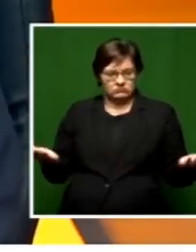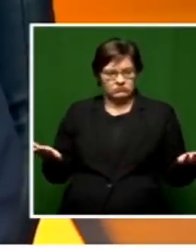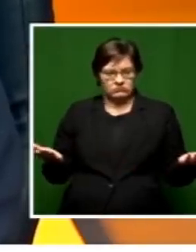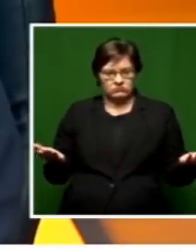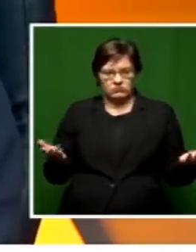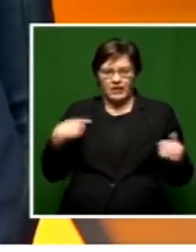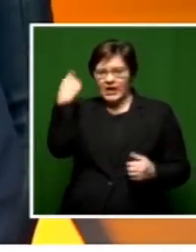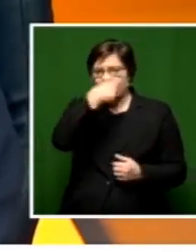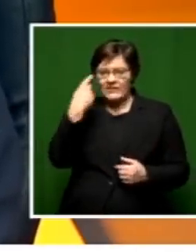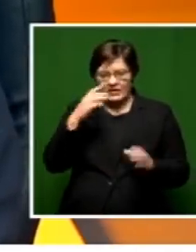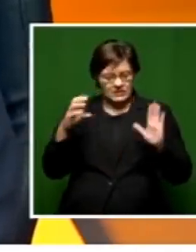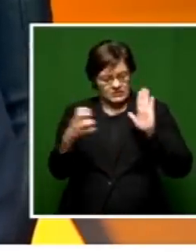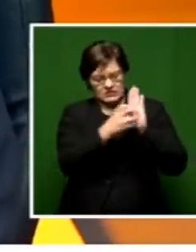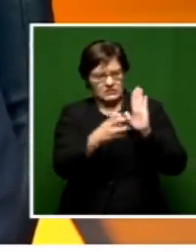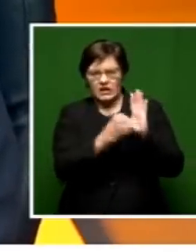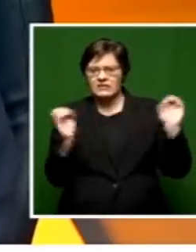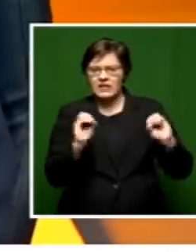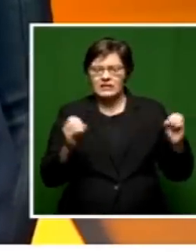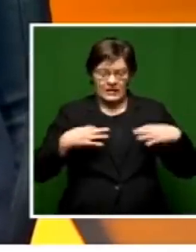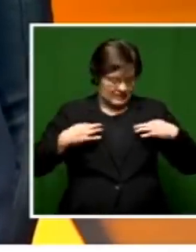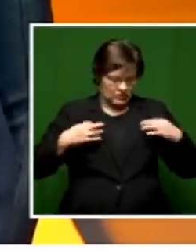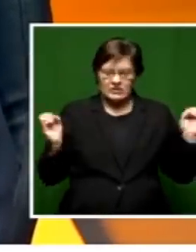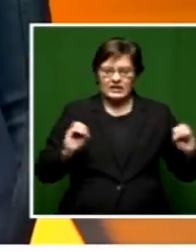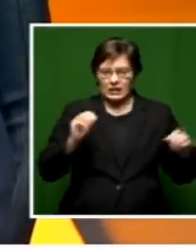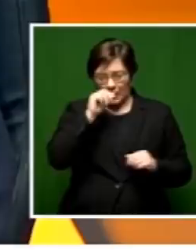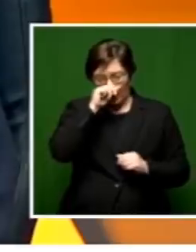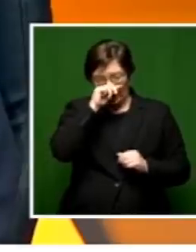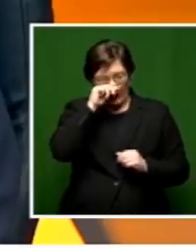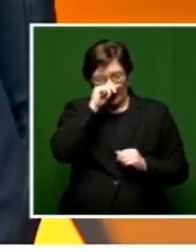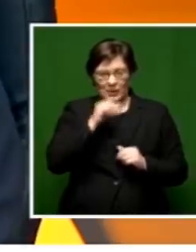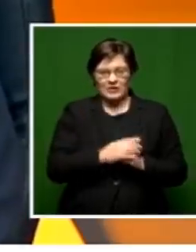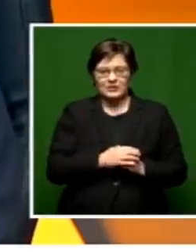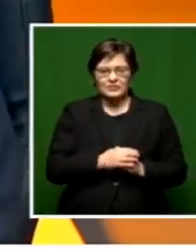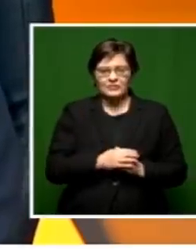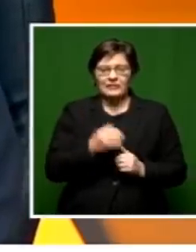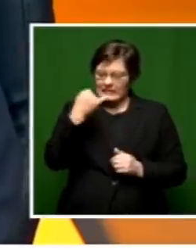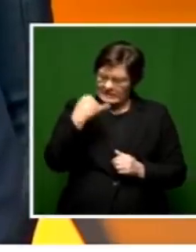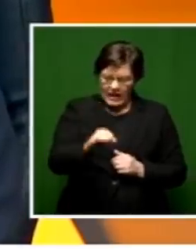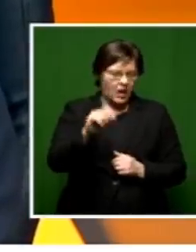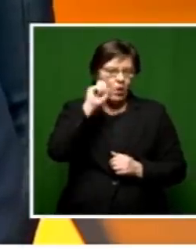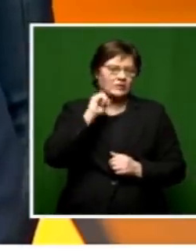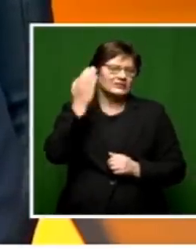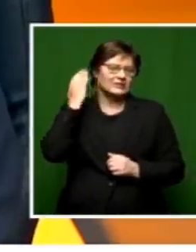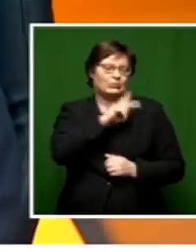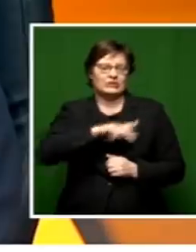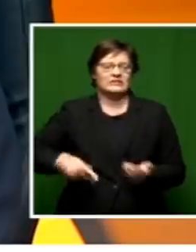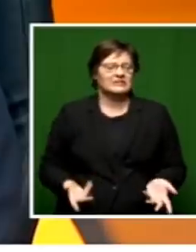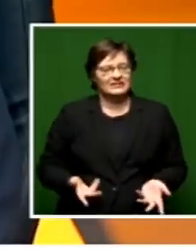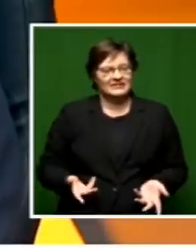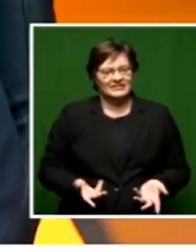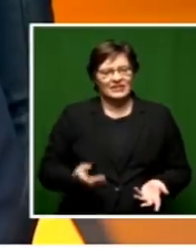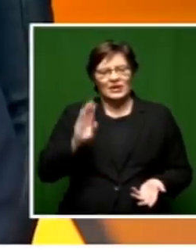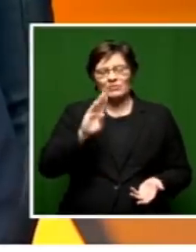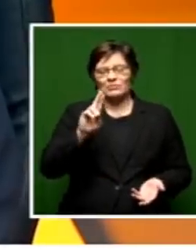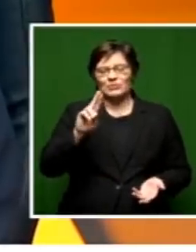T-shirts. Instead, you have Mangosuthu Buthelezi still being the face of the party. That tells you about the attraction.